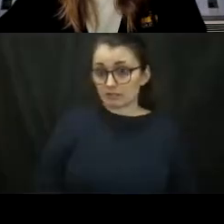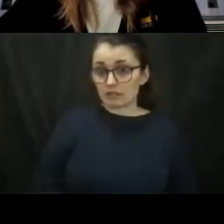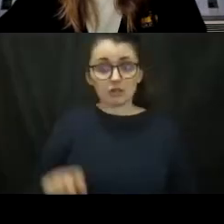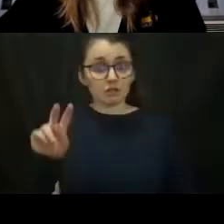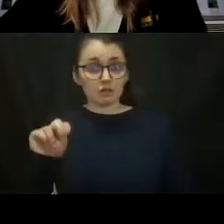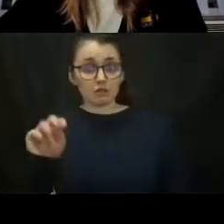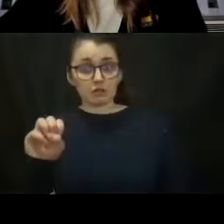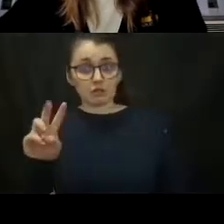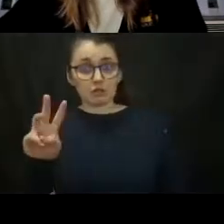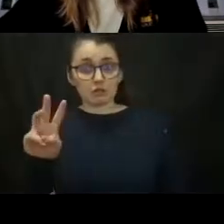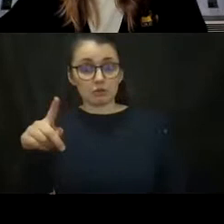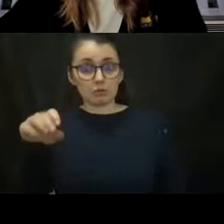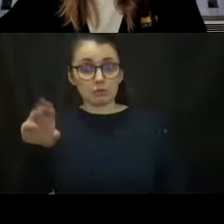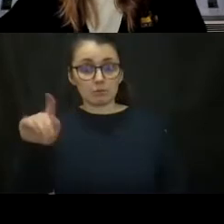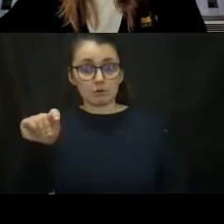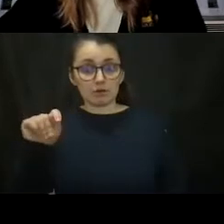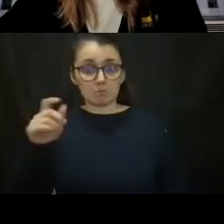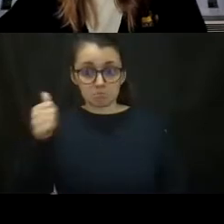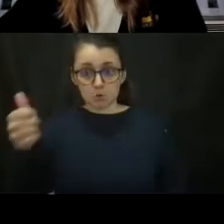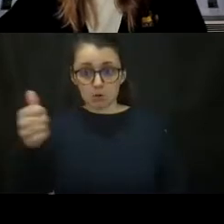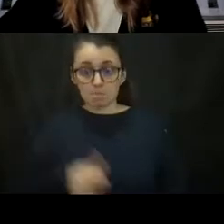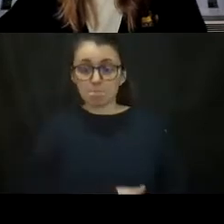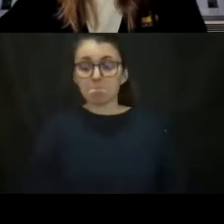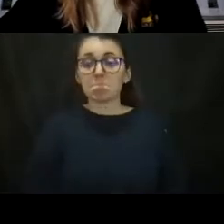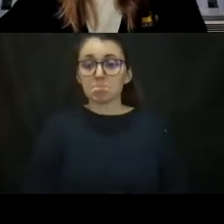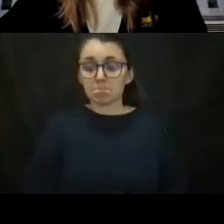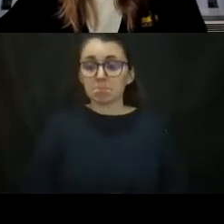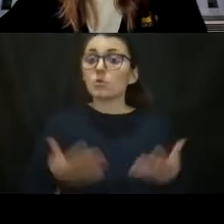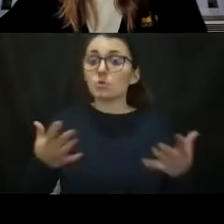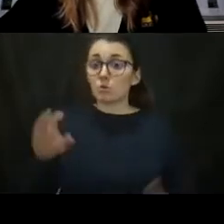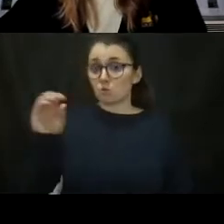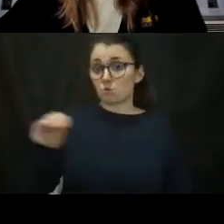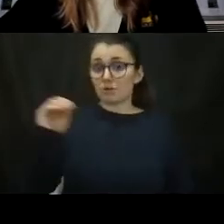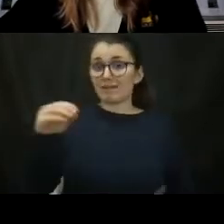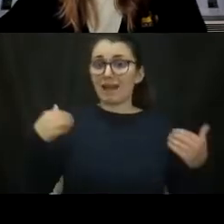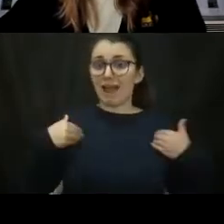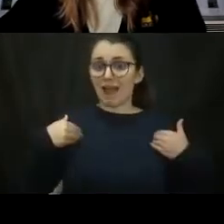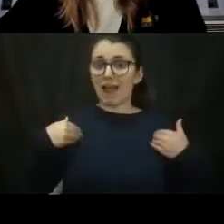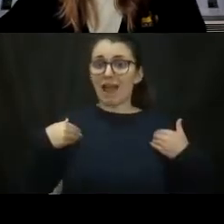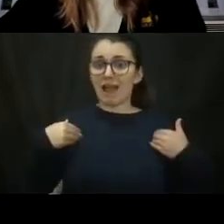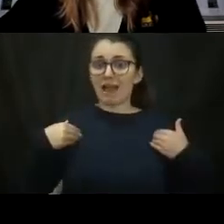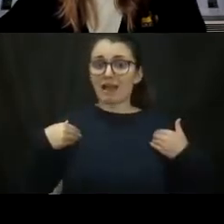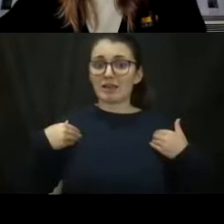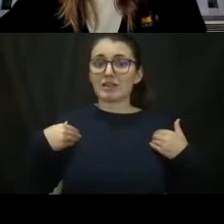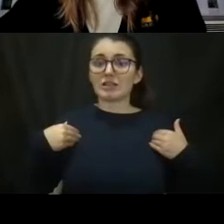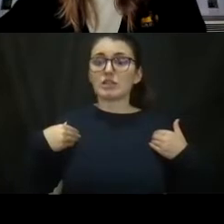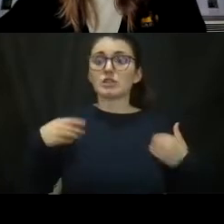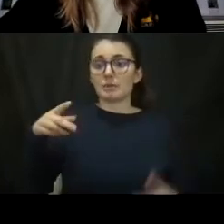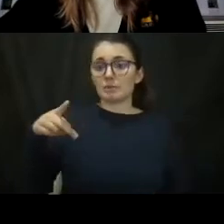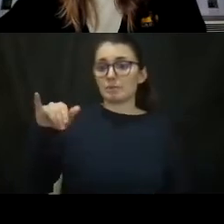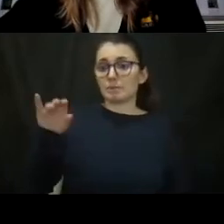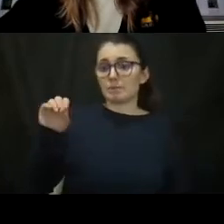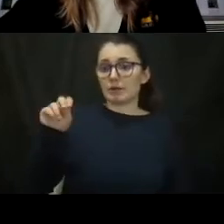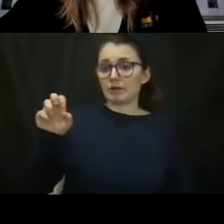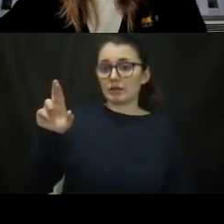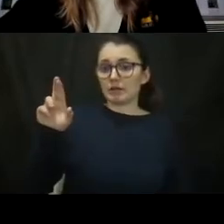Newport. Newport. Okay, great. So Oregon has a very pioneering law related to